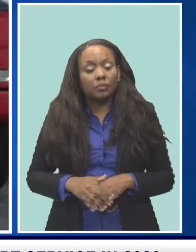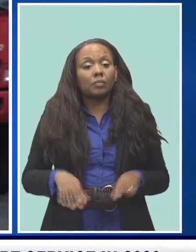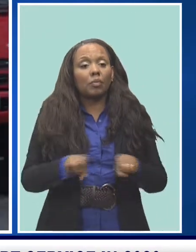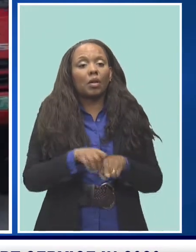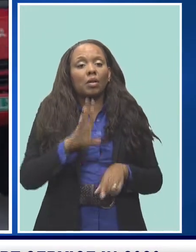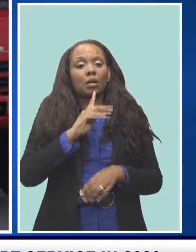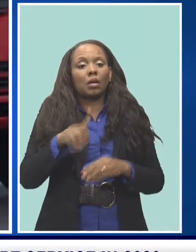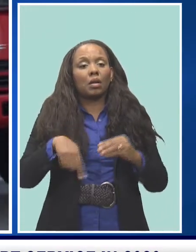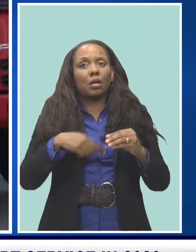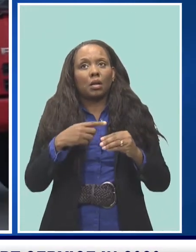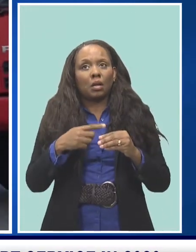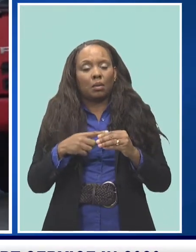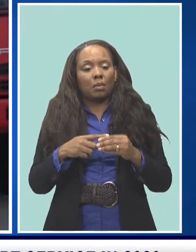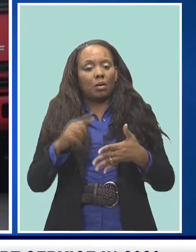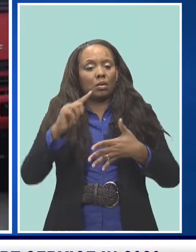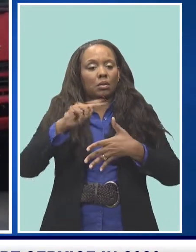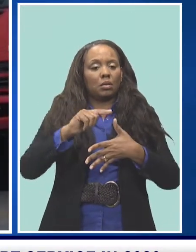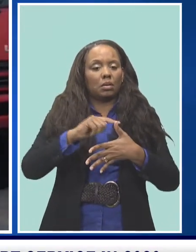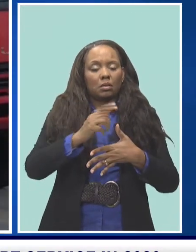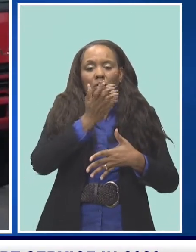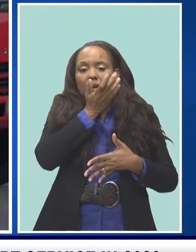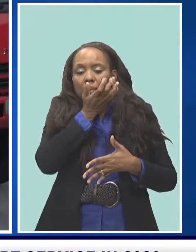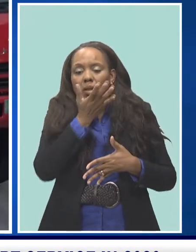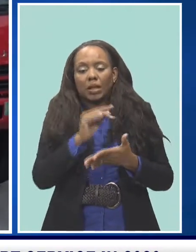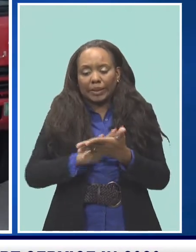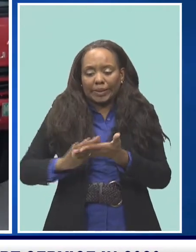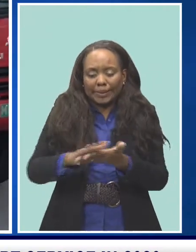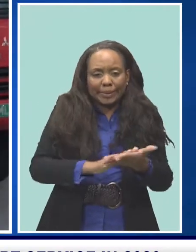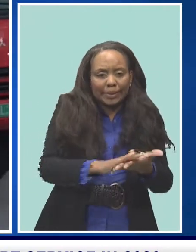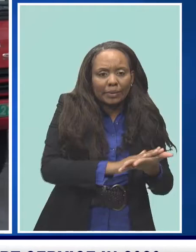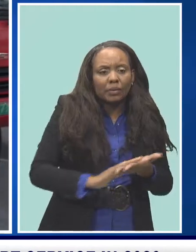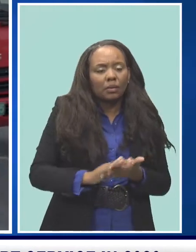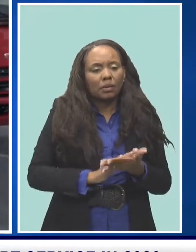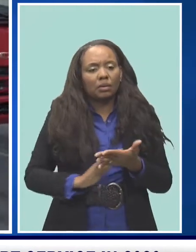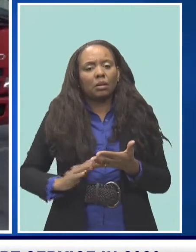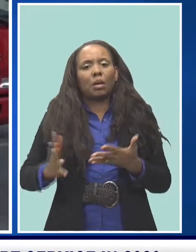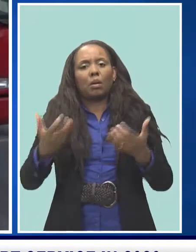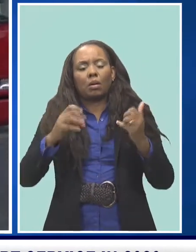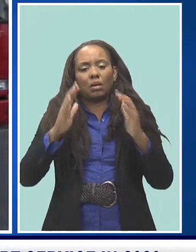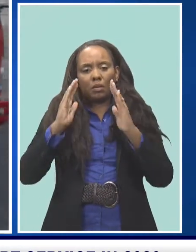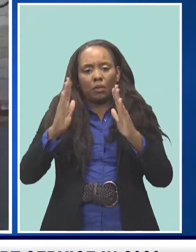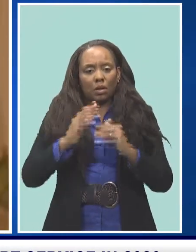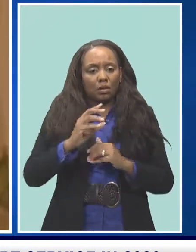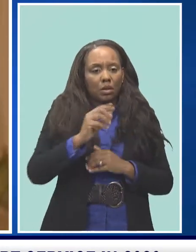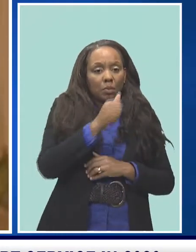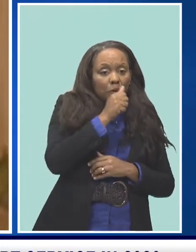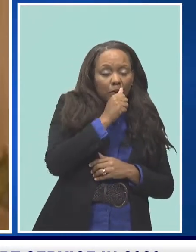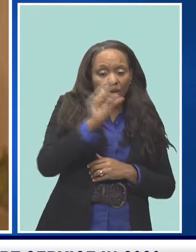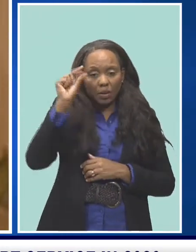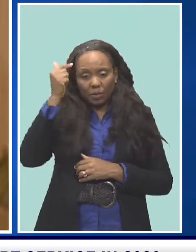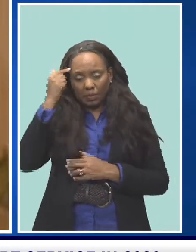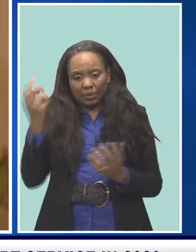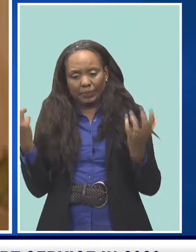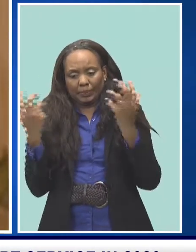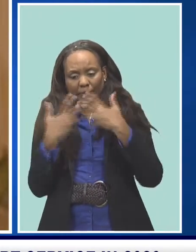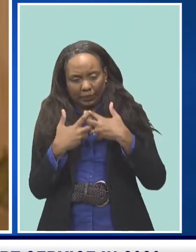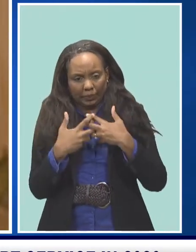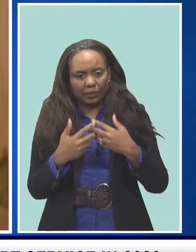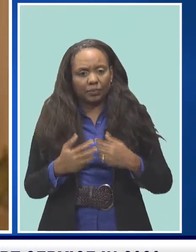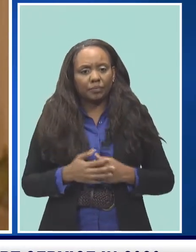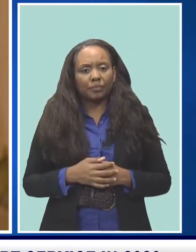of sanitation and beautification, noting that government will be focusing on public-private partnerships. This word partnership is going to come